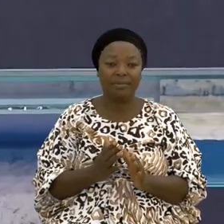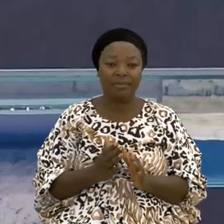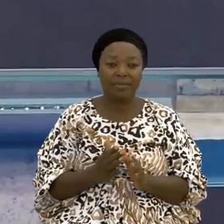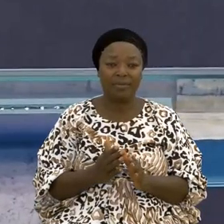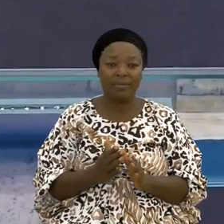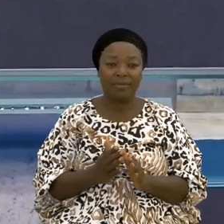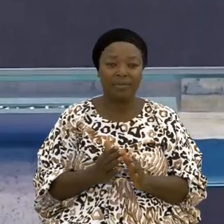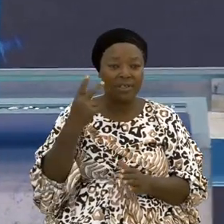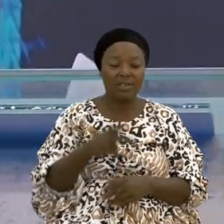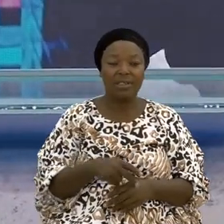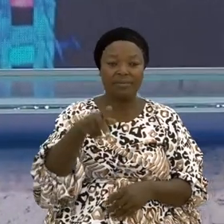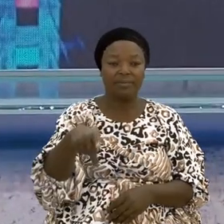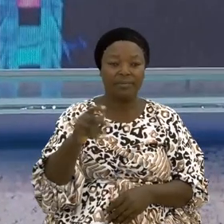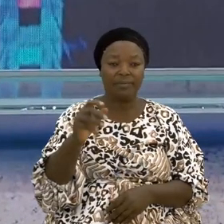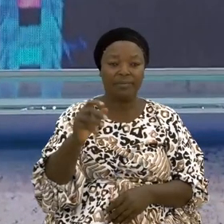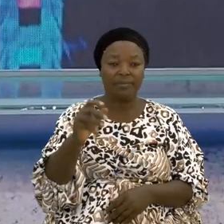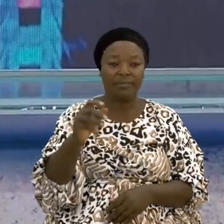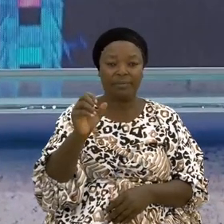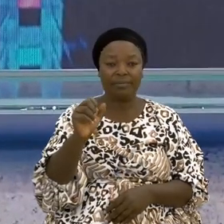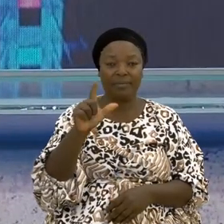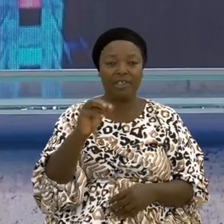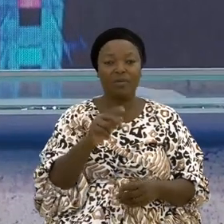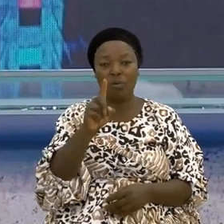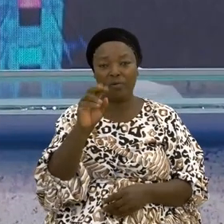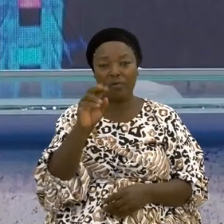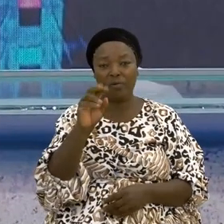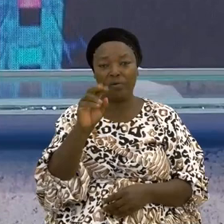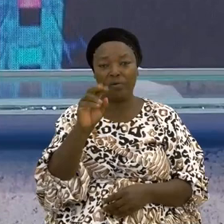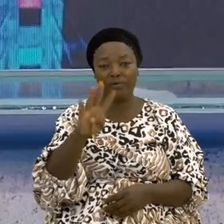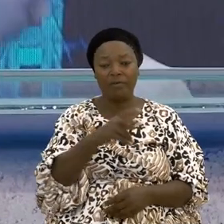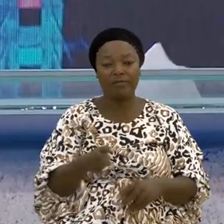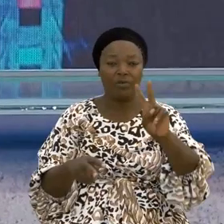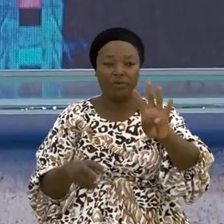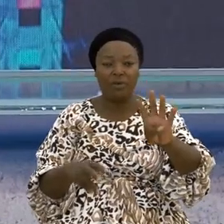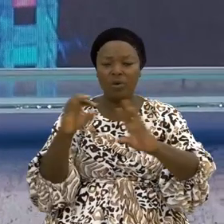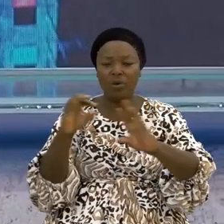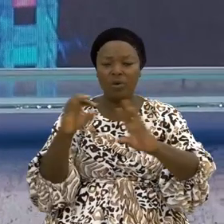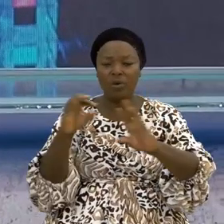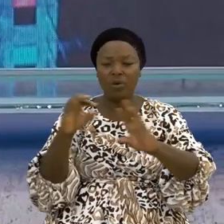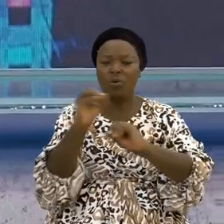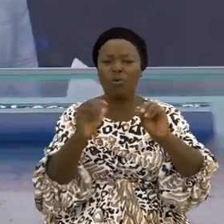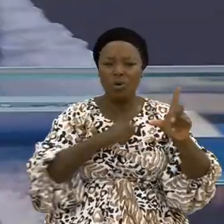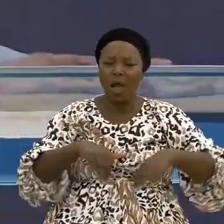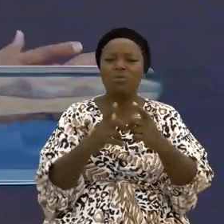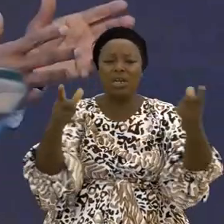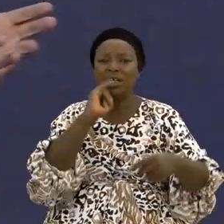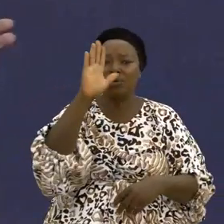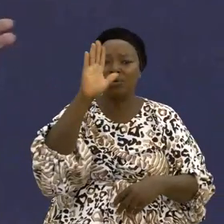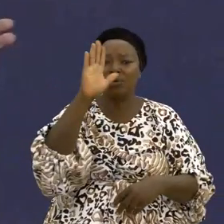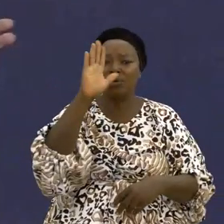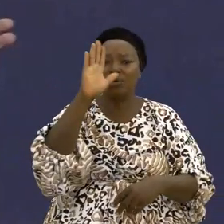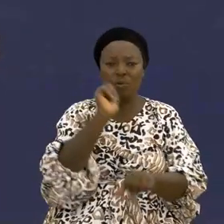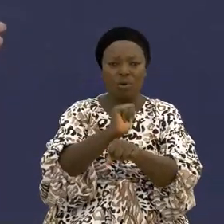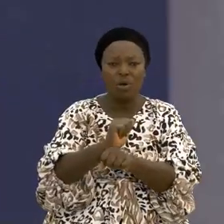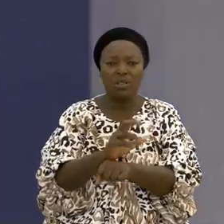Psalm 104, verse 24. It says, O Lord, how manifold are thy works, the